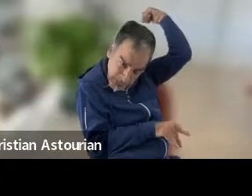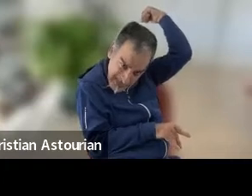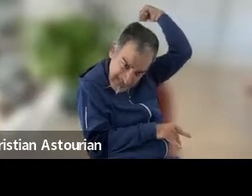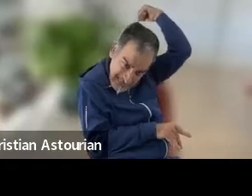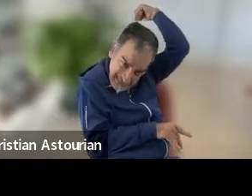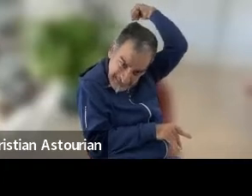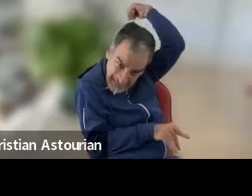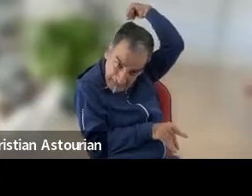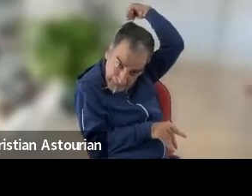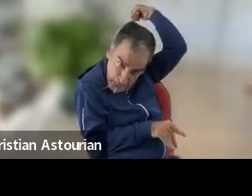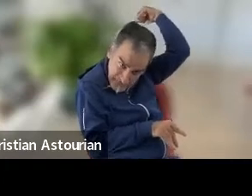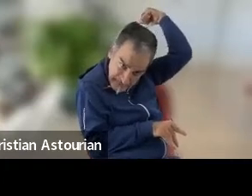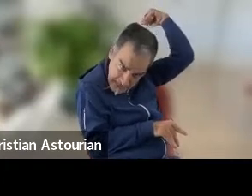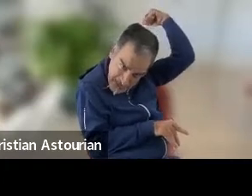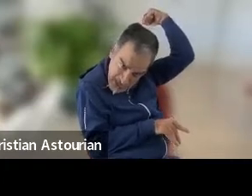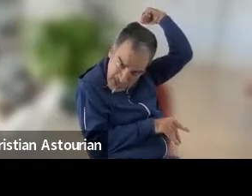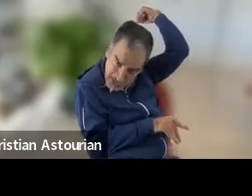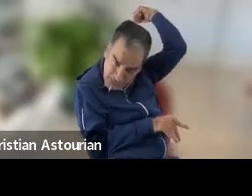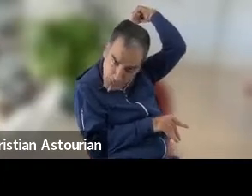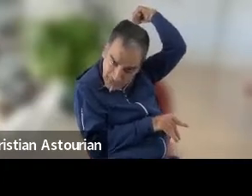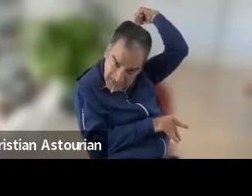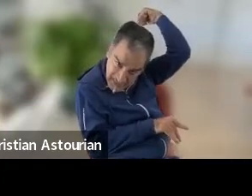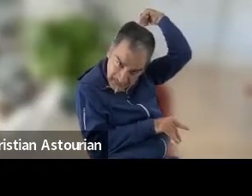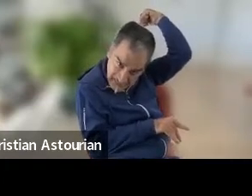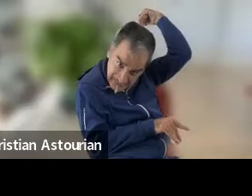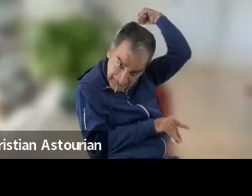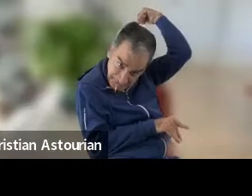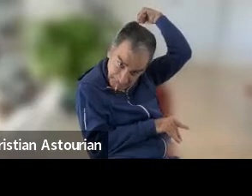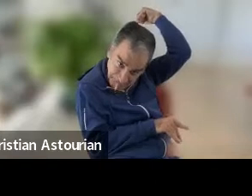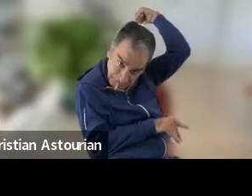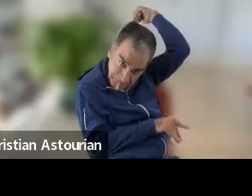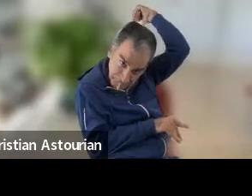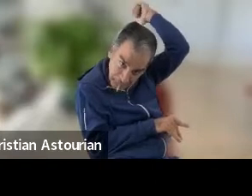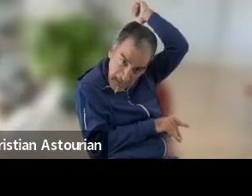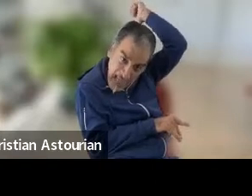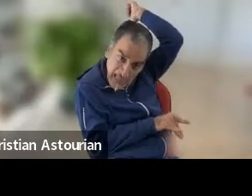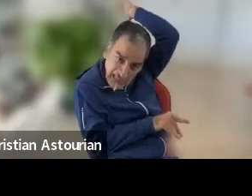new support workers.